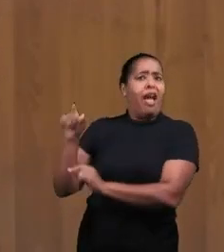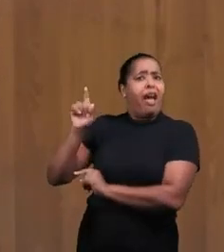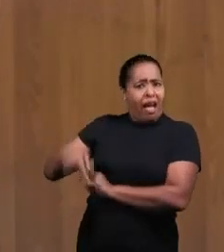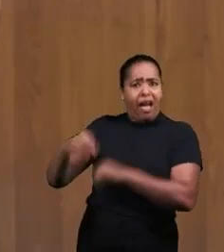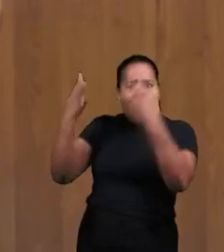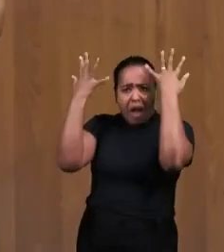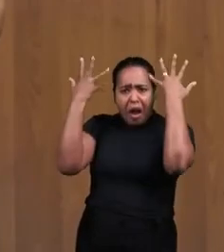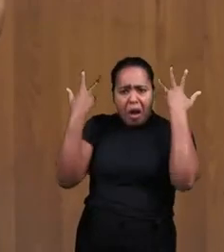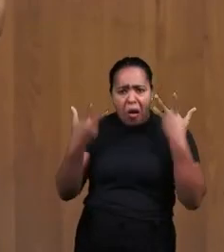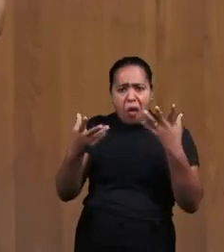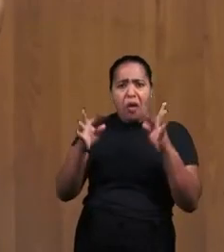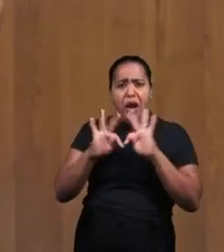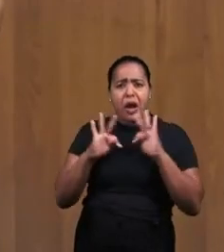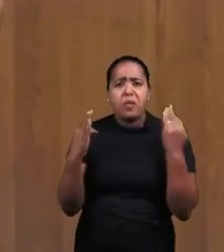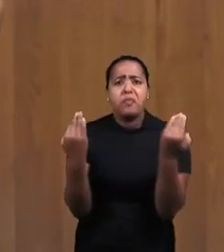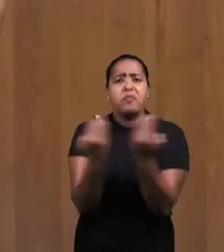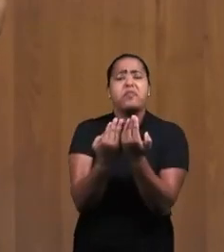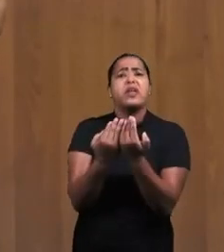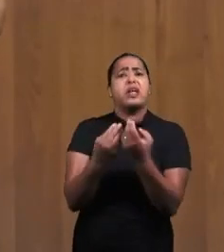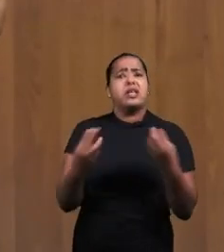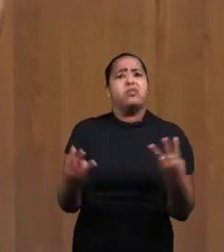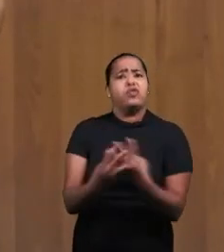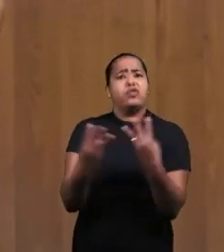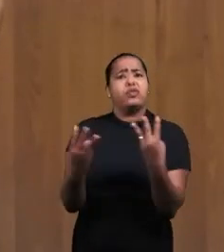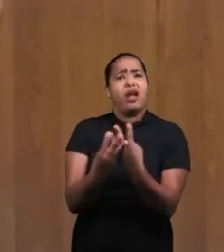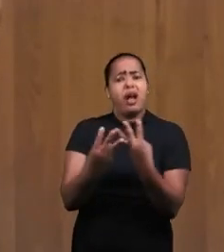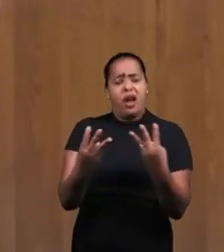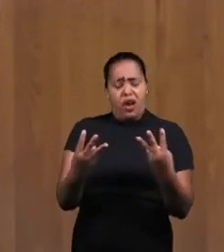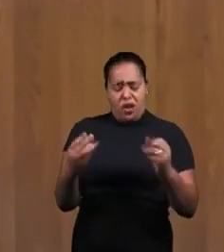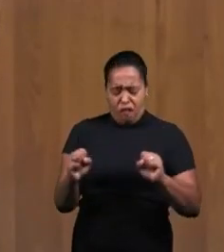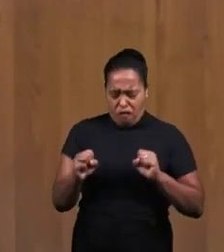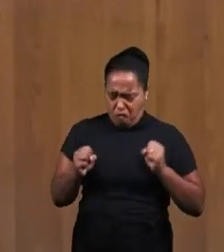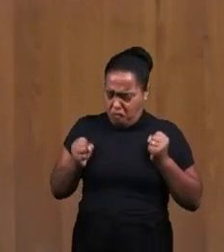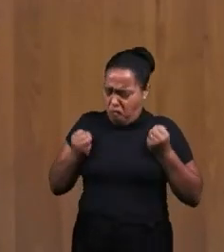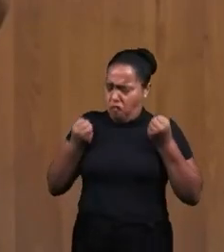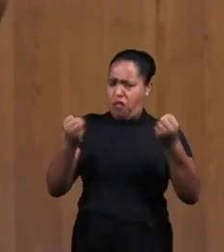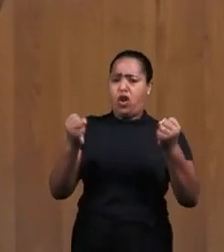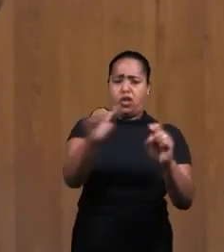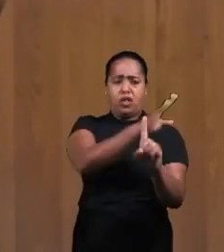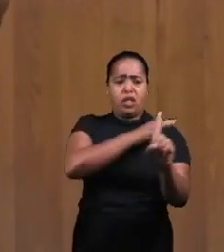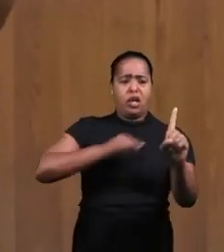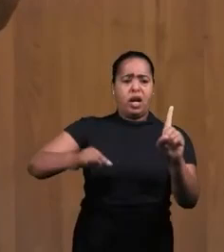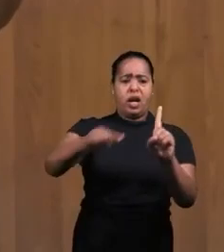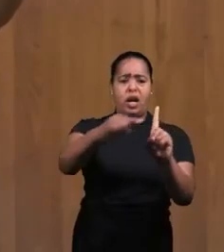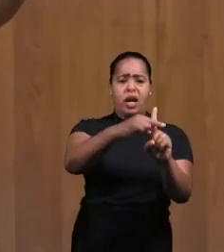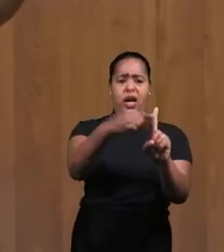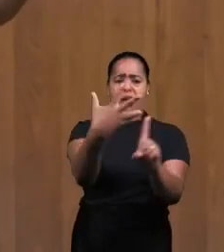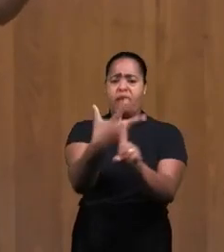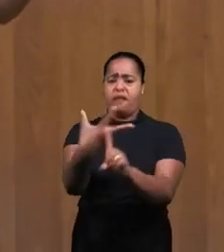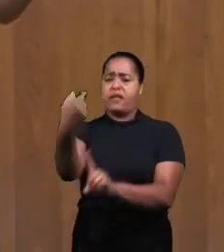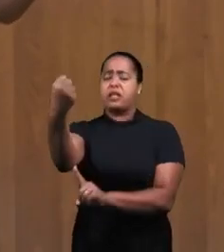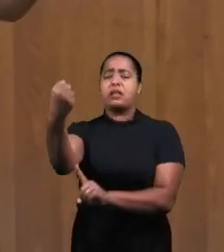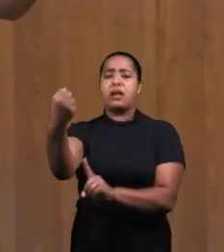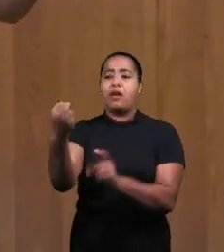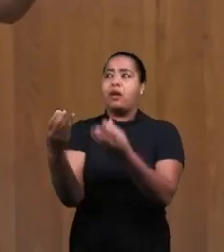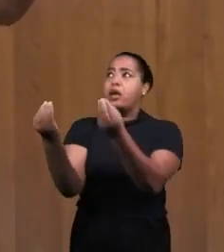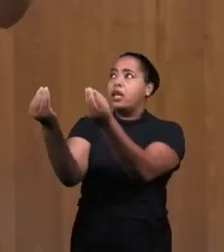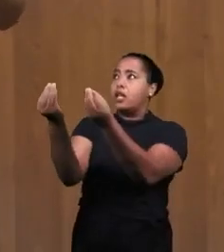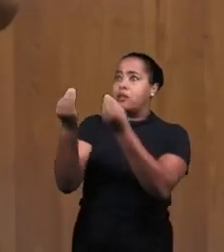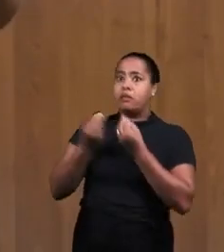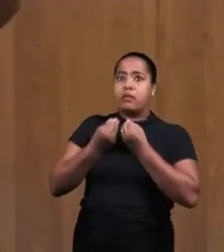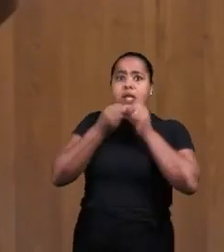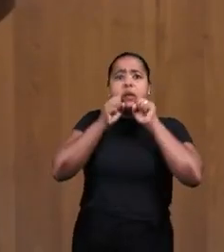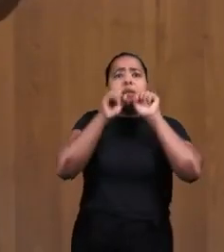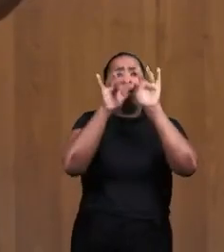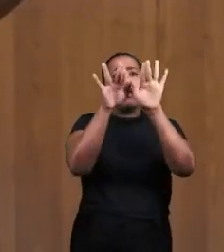the Lion of Judah, who was strong and conquered death and gave us the great